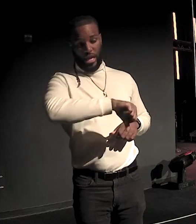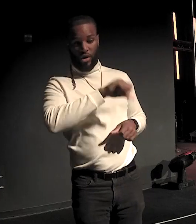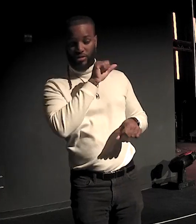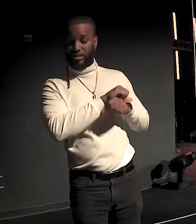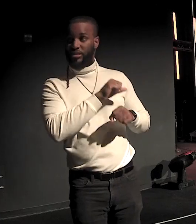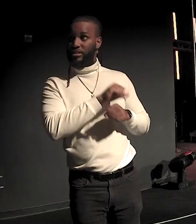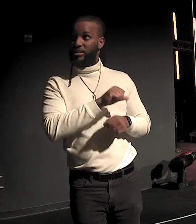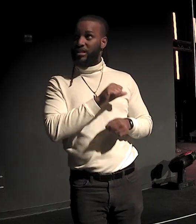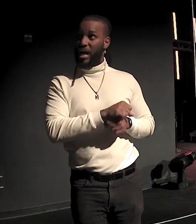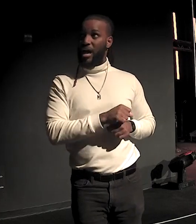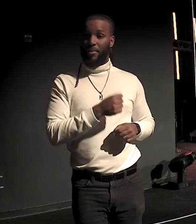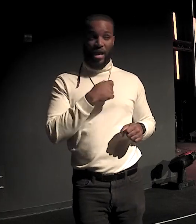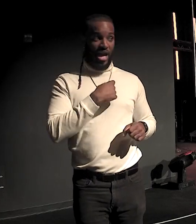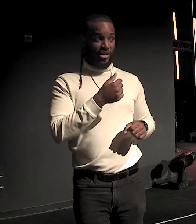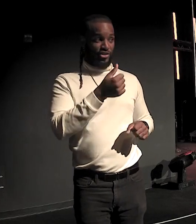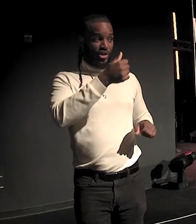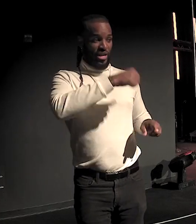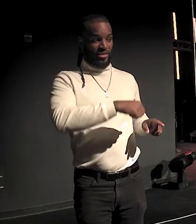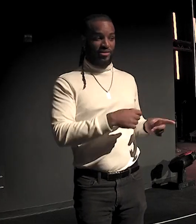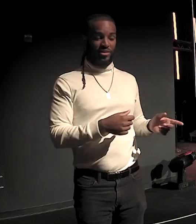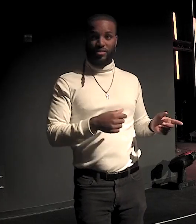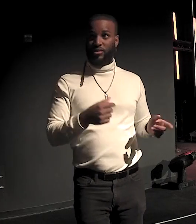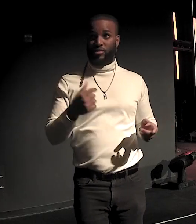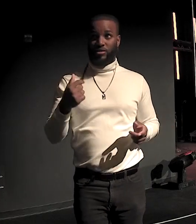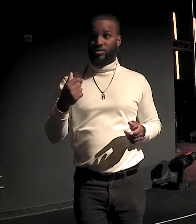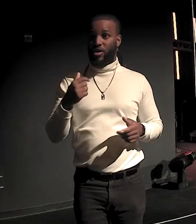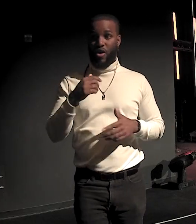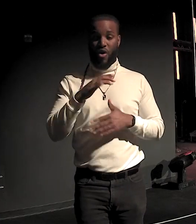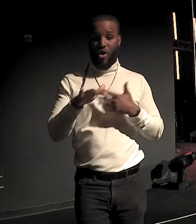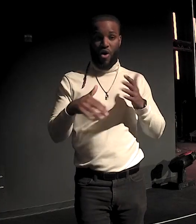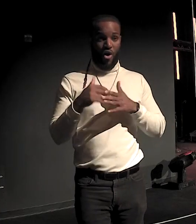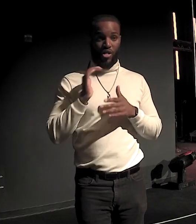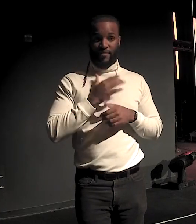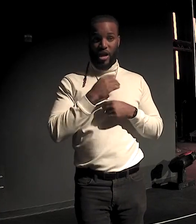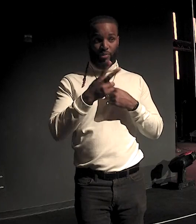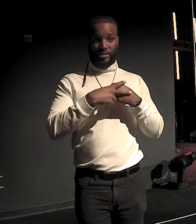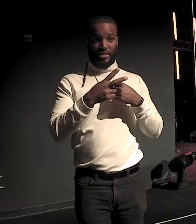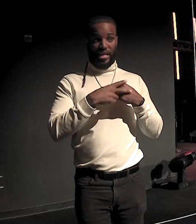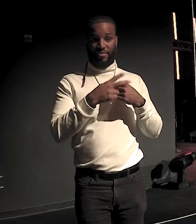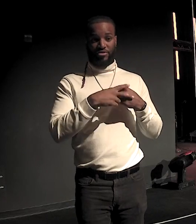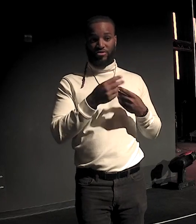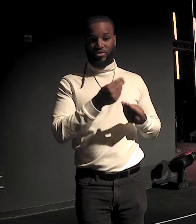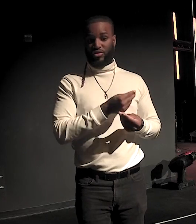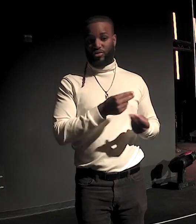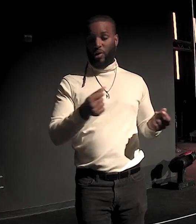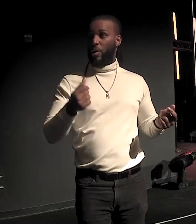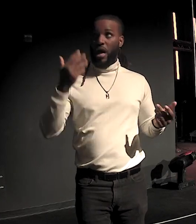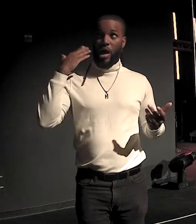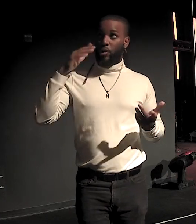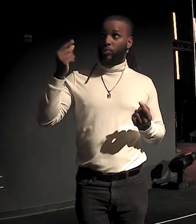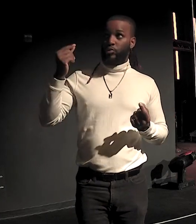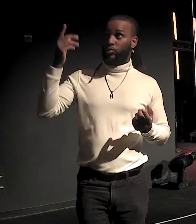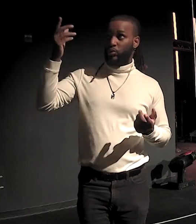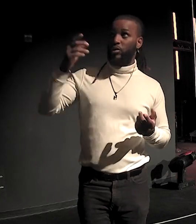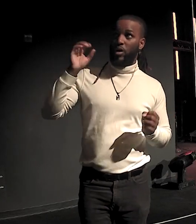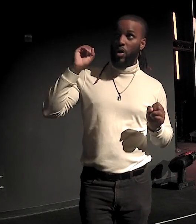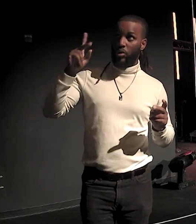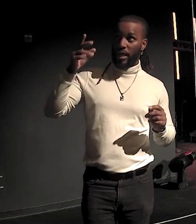offered, and I just basically turned it down to go, we're just going to drain every bit of what we just sold our house for, and I don't know what you're going to do. Okay,